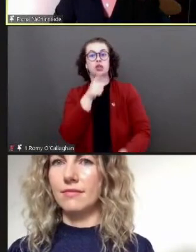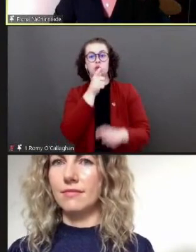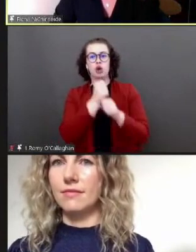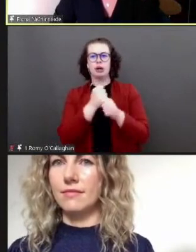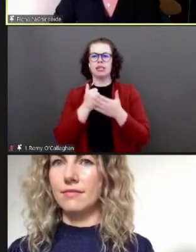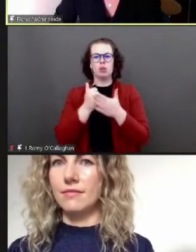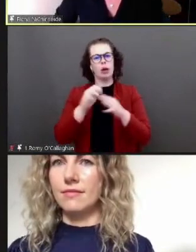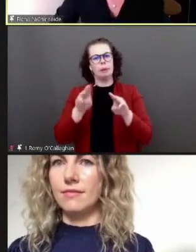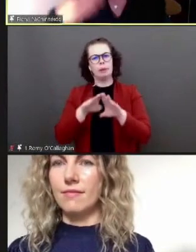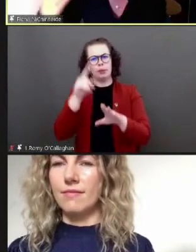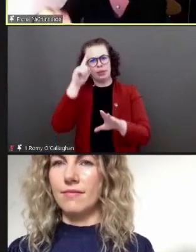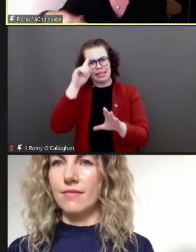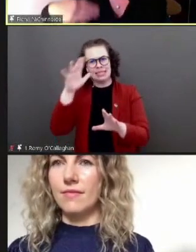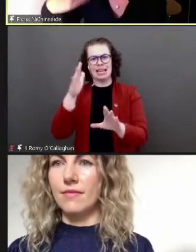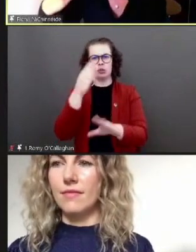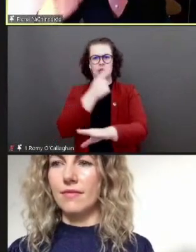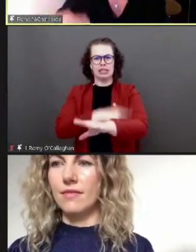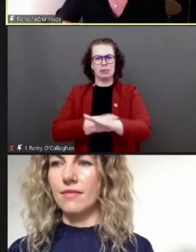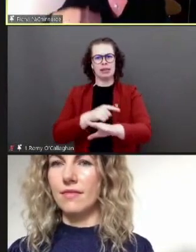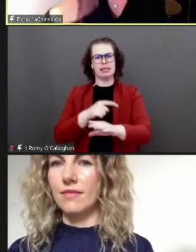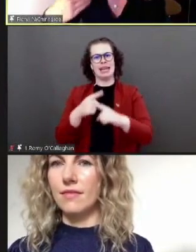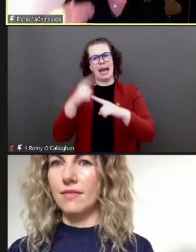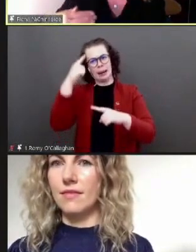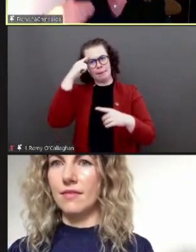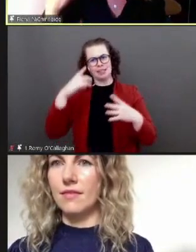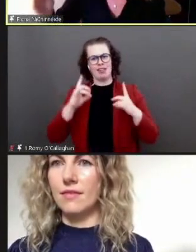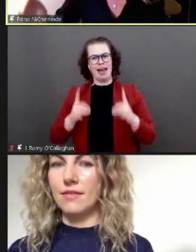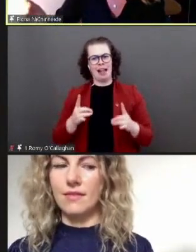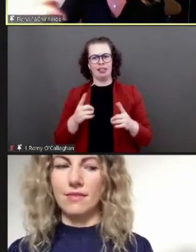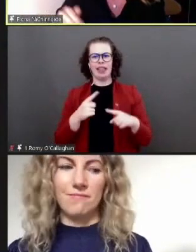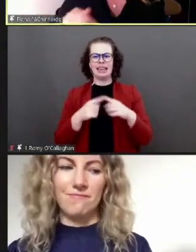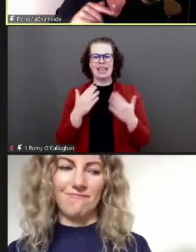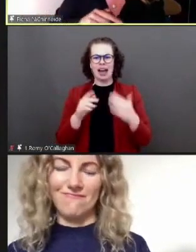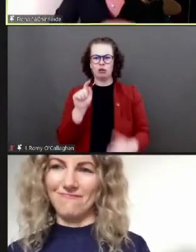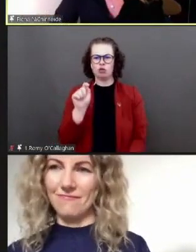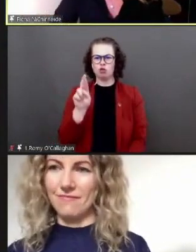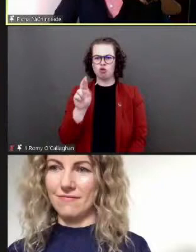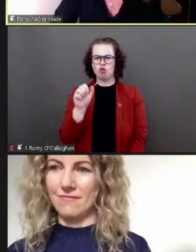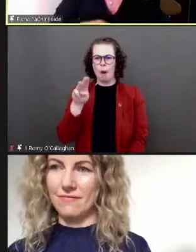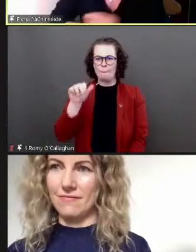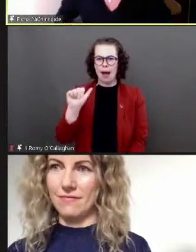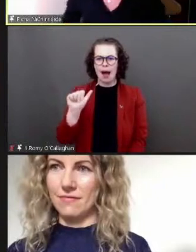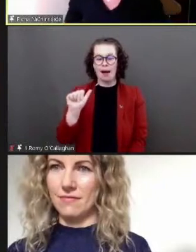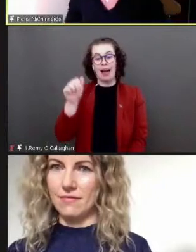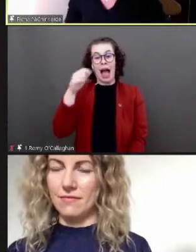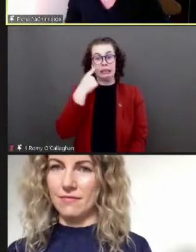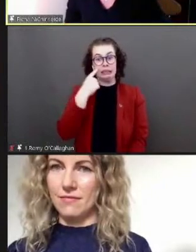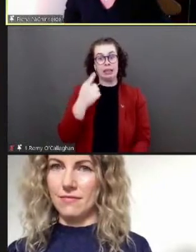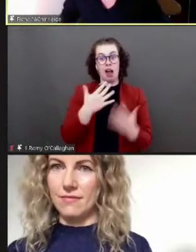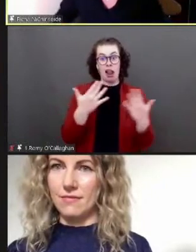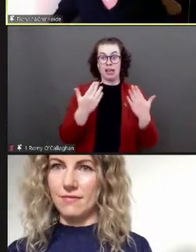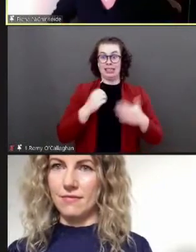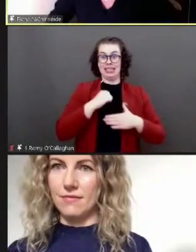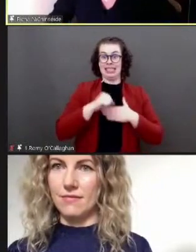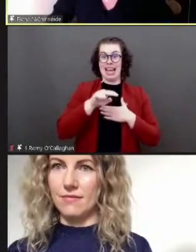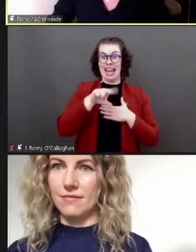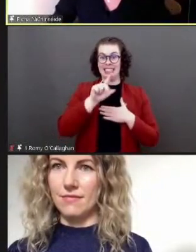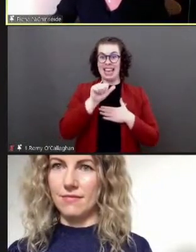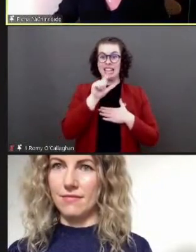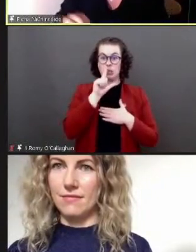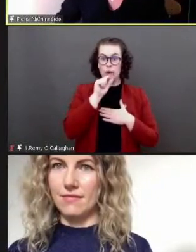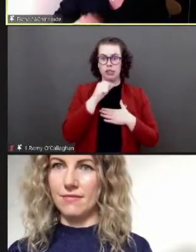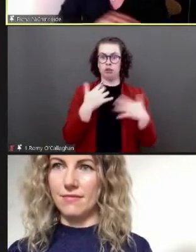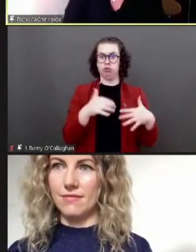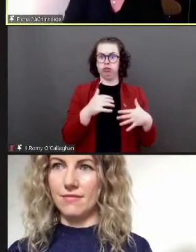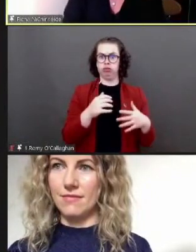mental health. And certainly trauma has come up a lot of times on Twitter and also in the contributions of the speakers this morning. So this